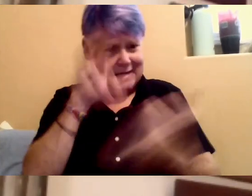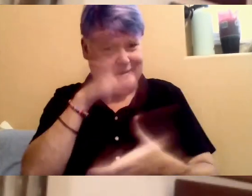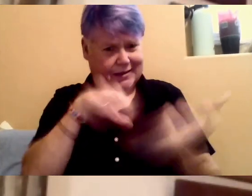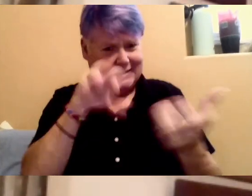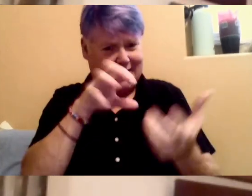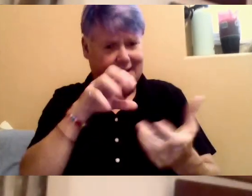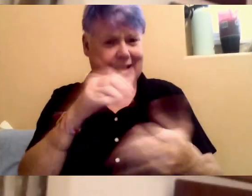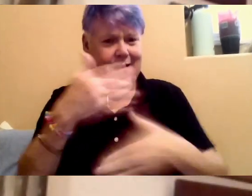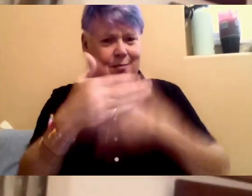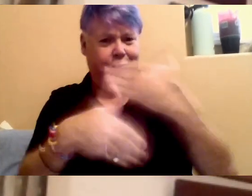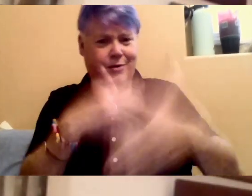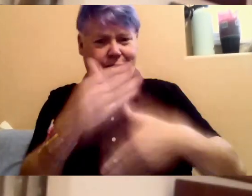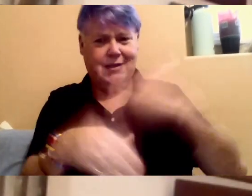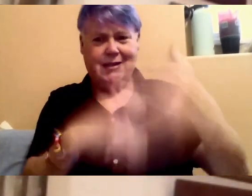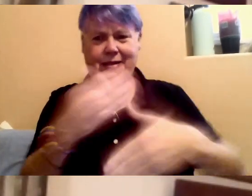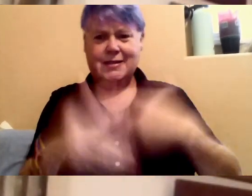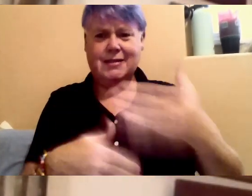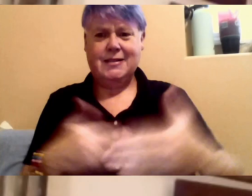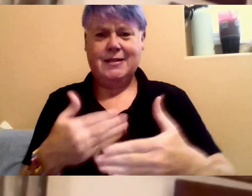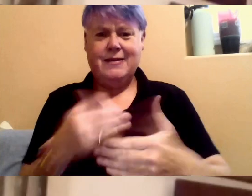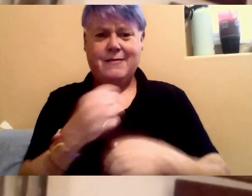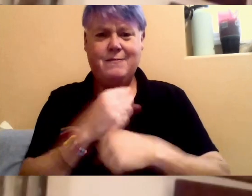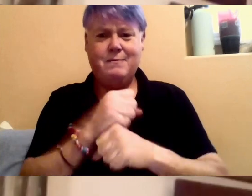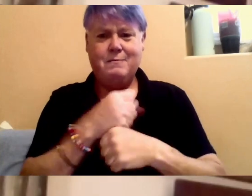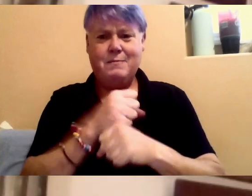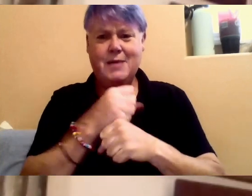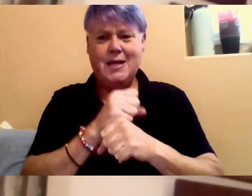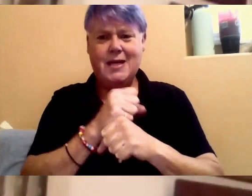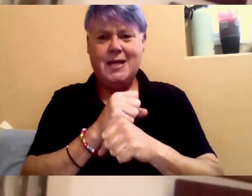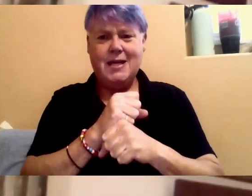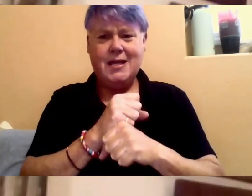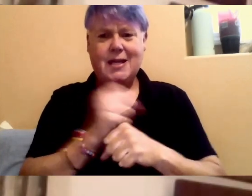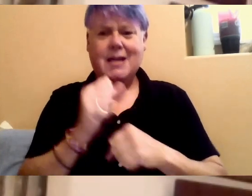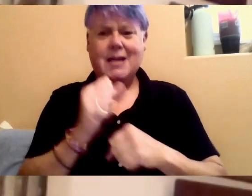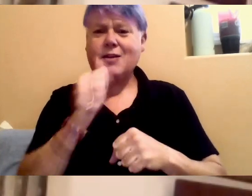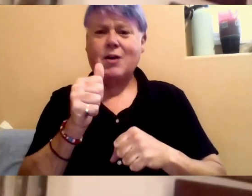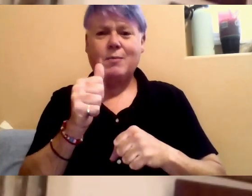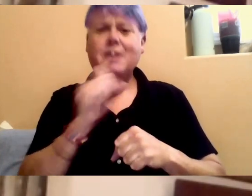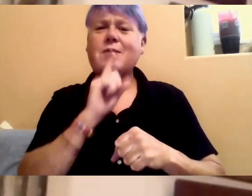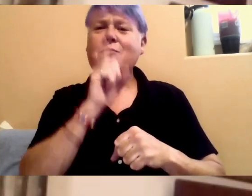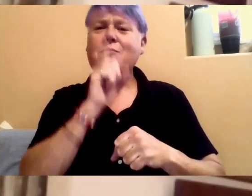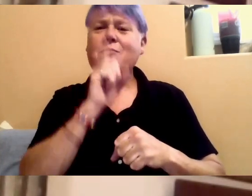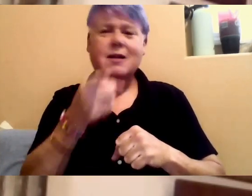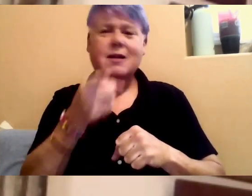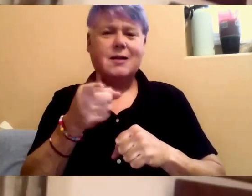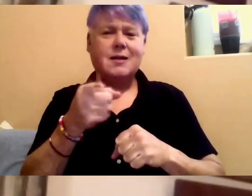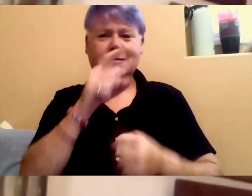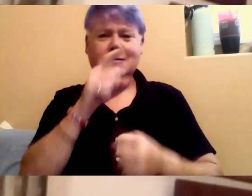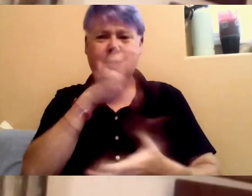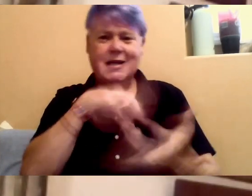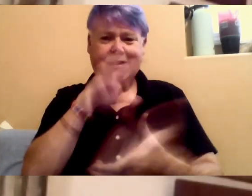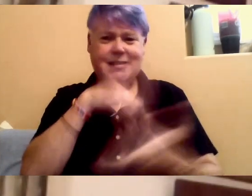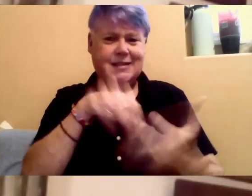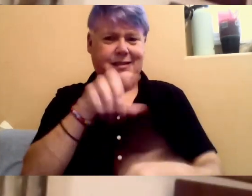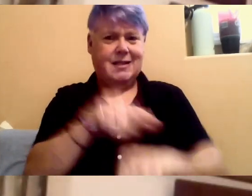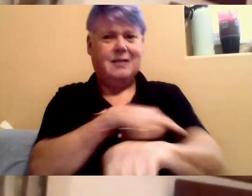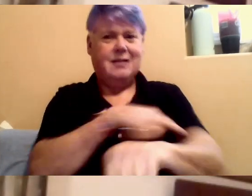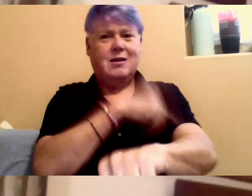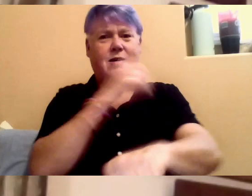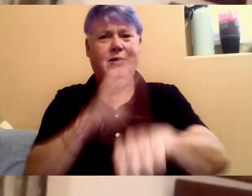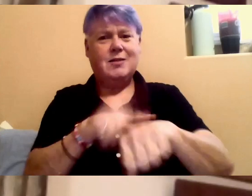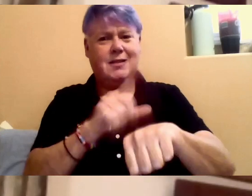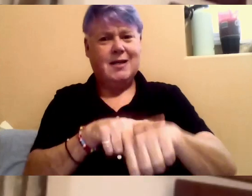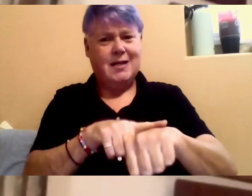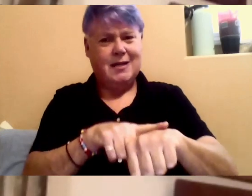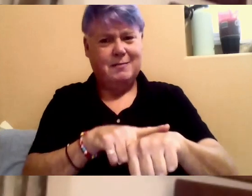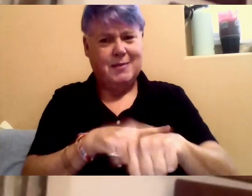of making the book not be a real mess is a really lengthy one. And my editors go